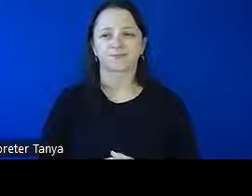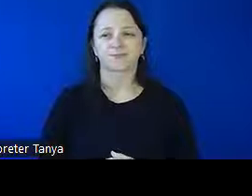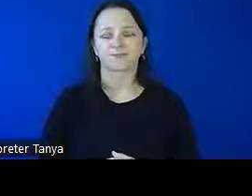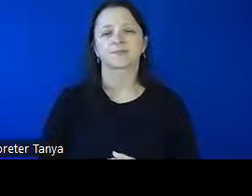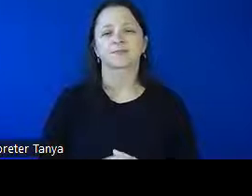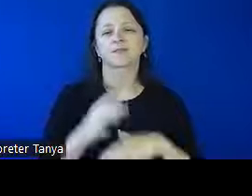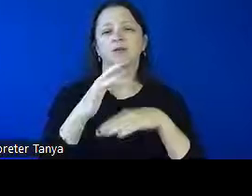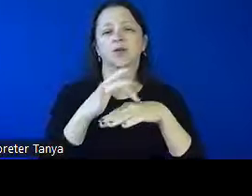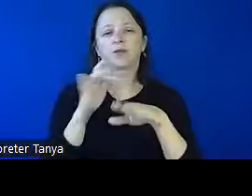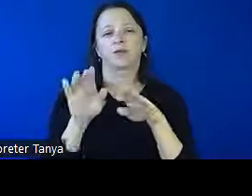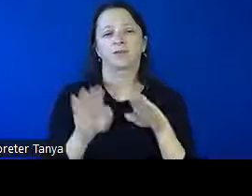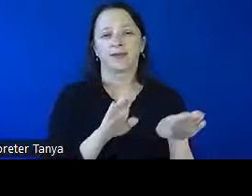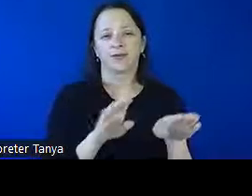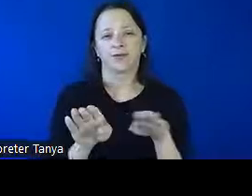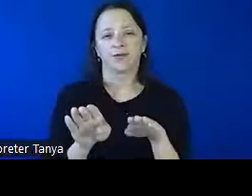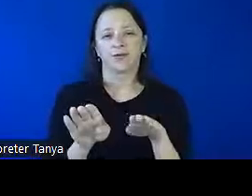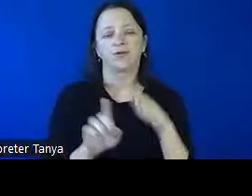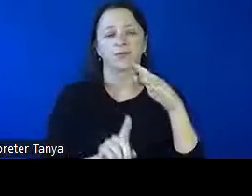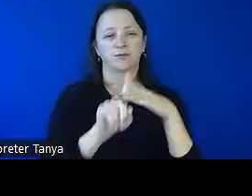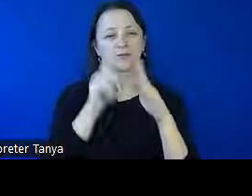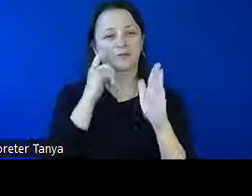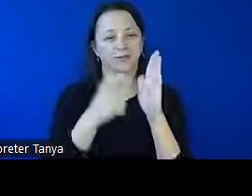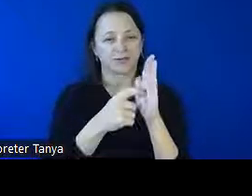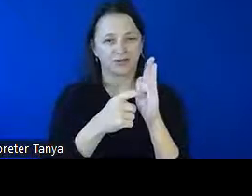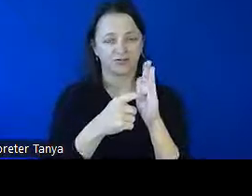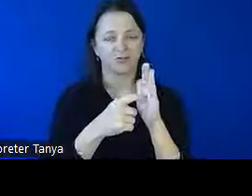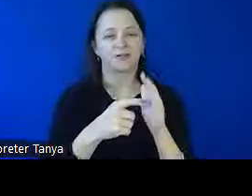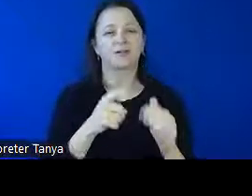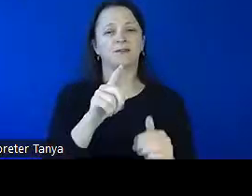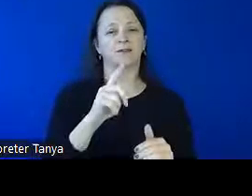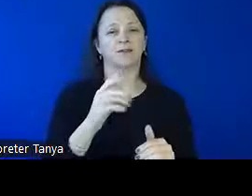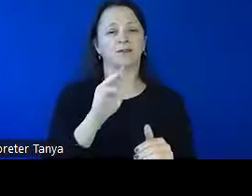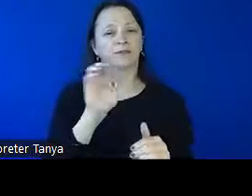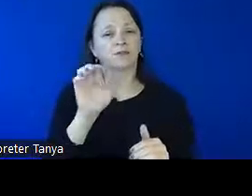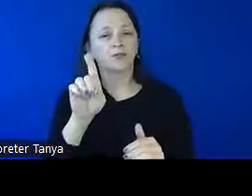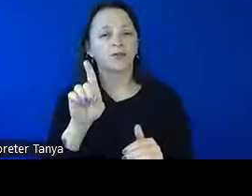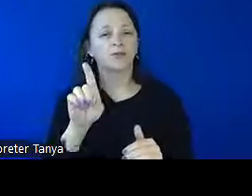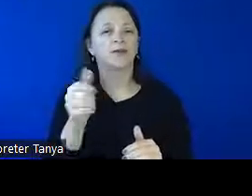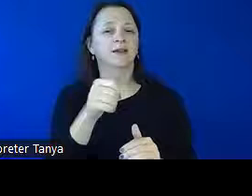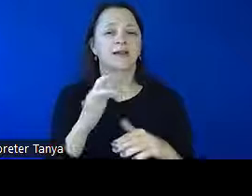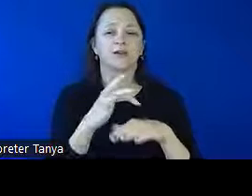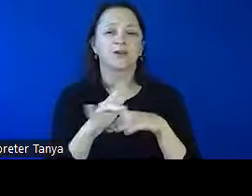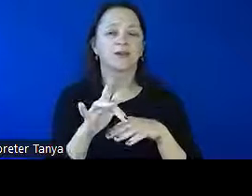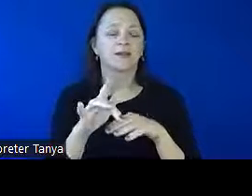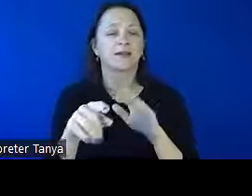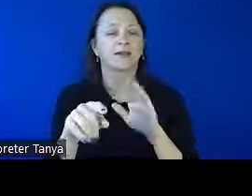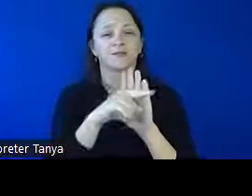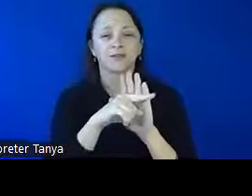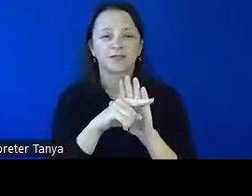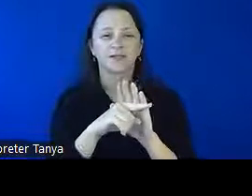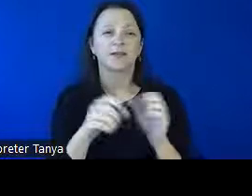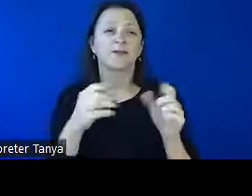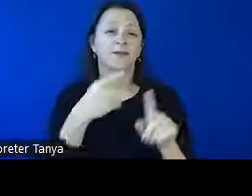Early behavioral presentation, temperament, and any early adversity, months in the